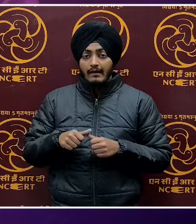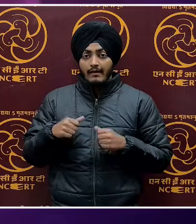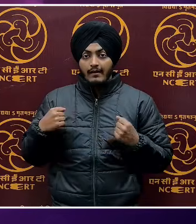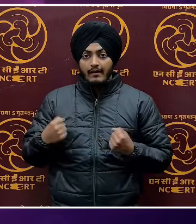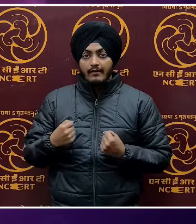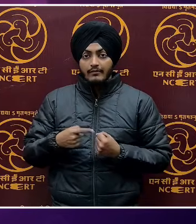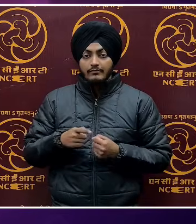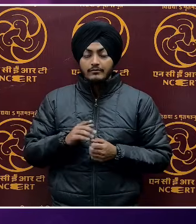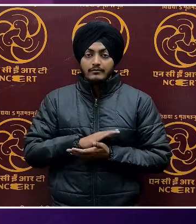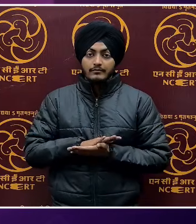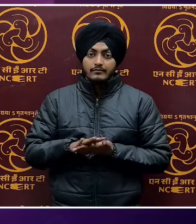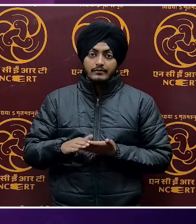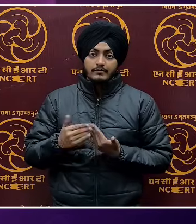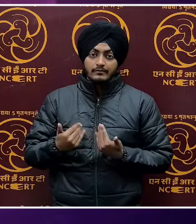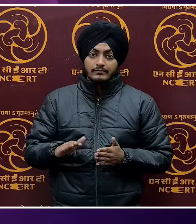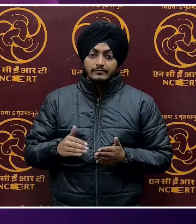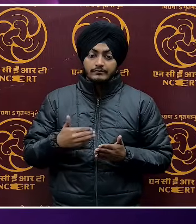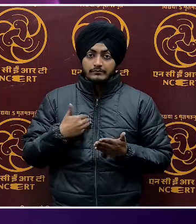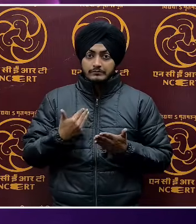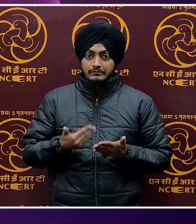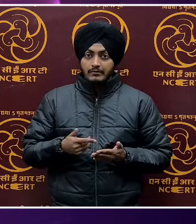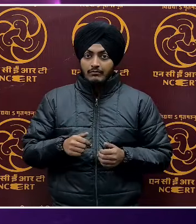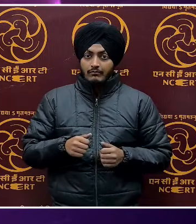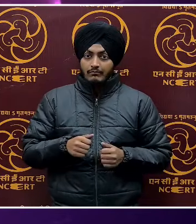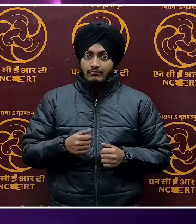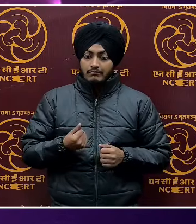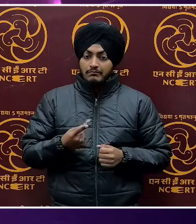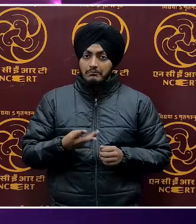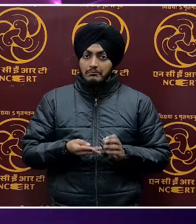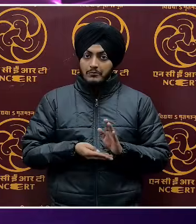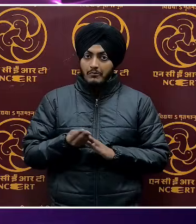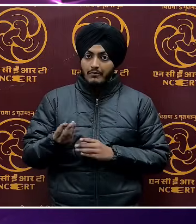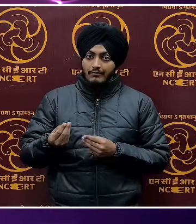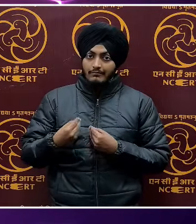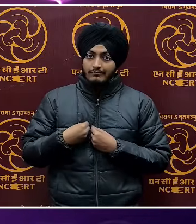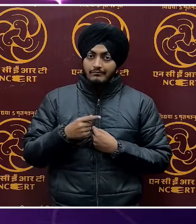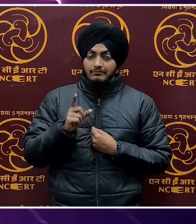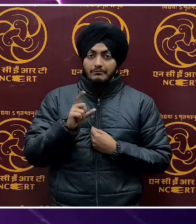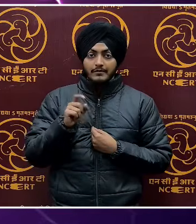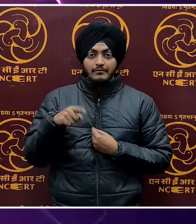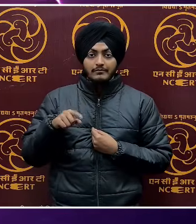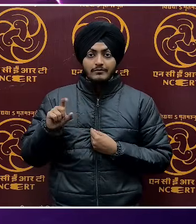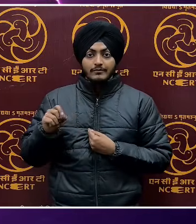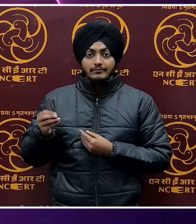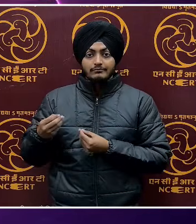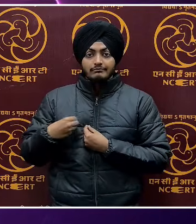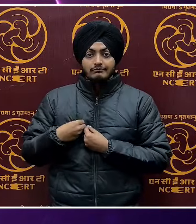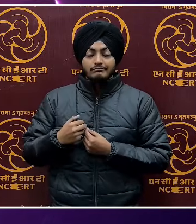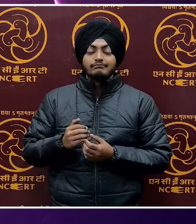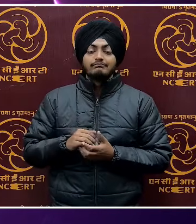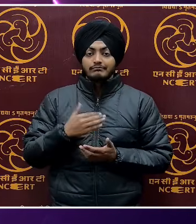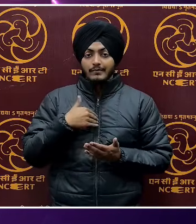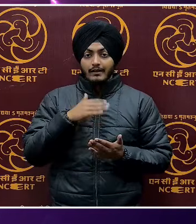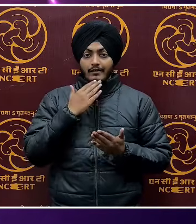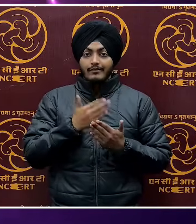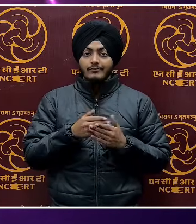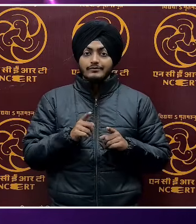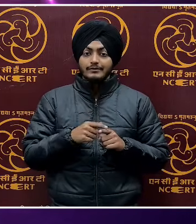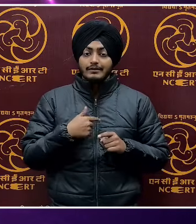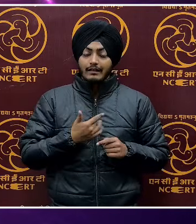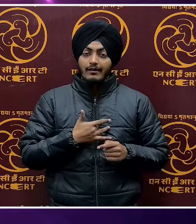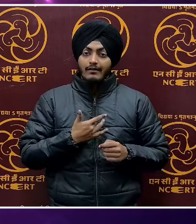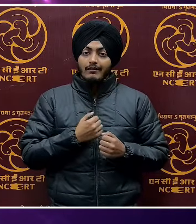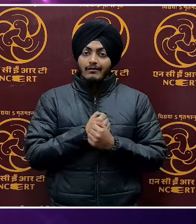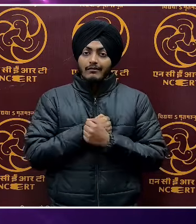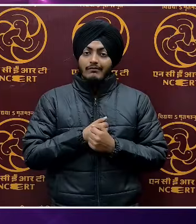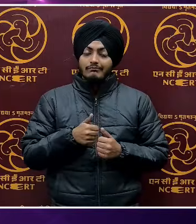is done for now. So have I scored well? Yes, you have scored absolutely 10 on 10 you have scored. All right, thank you. I love this activity,